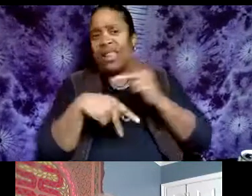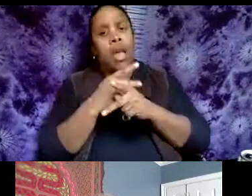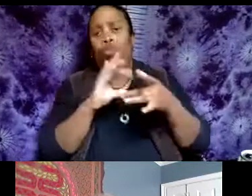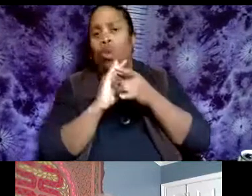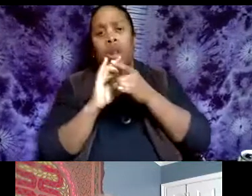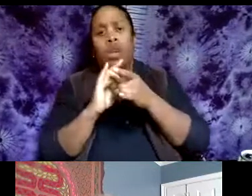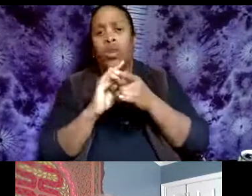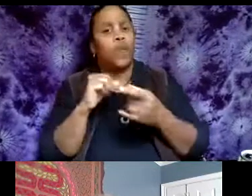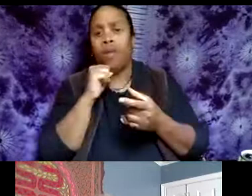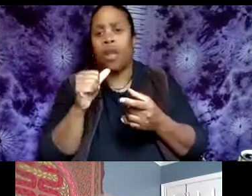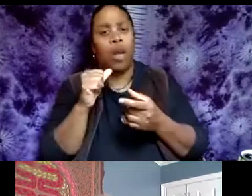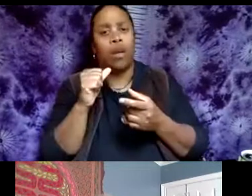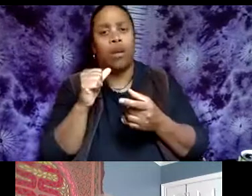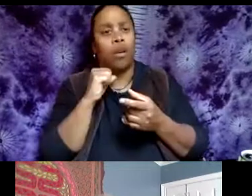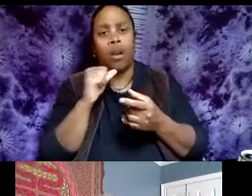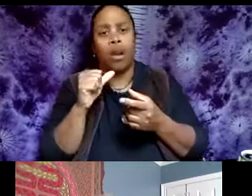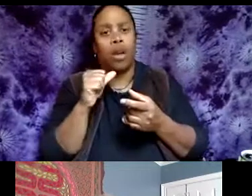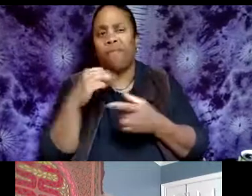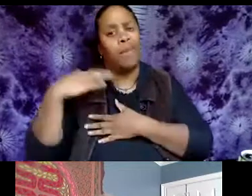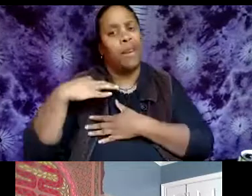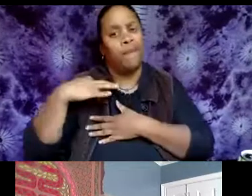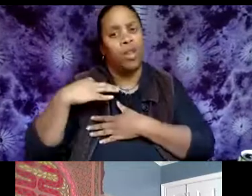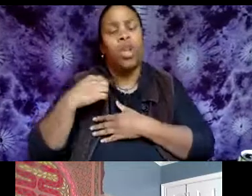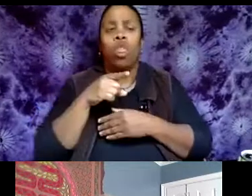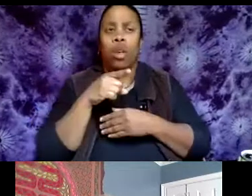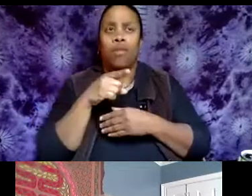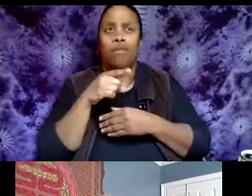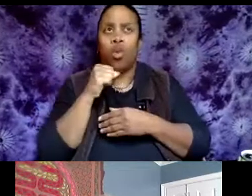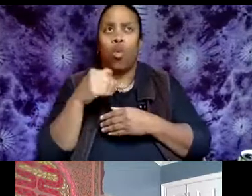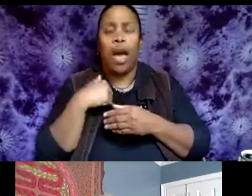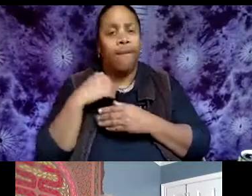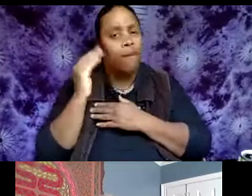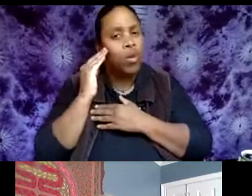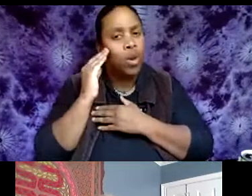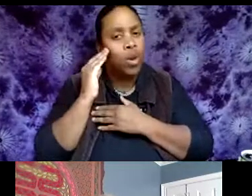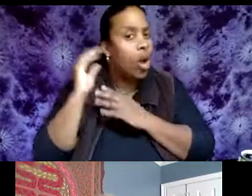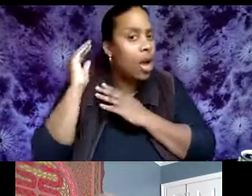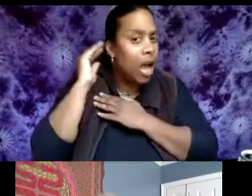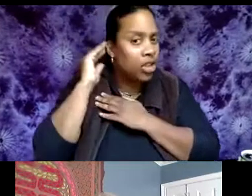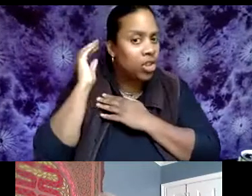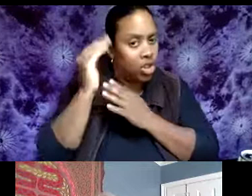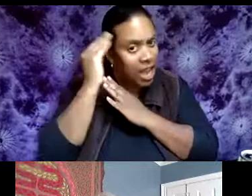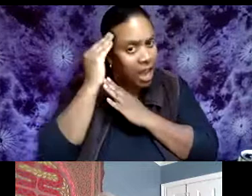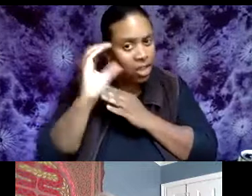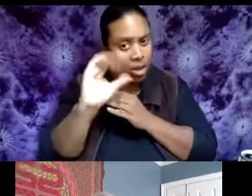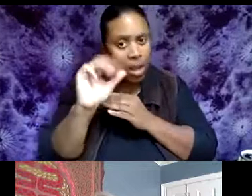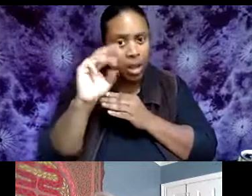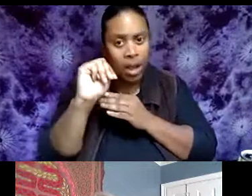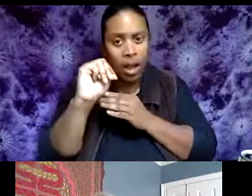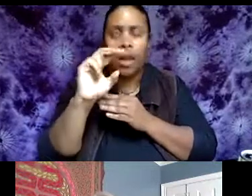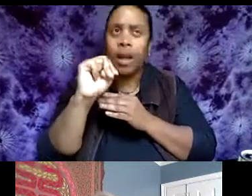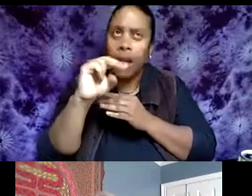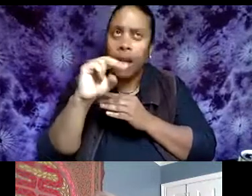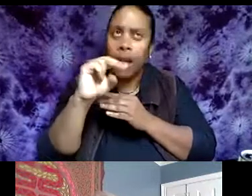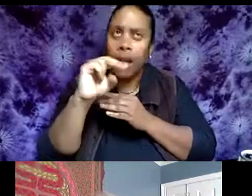are not going to, they usually are the ones that are lacking a conscience, right? And that's kind of what we want to look for, is people who are lacking a conscience. And those